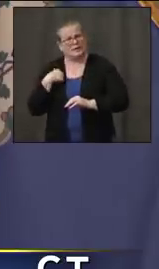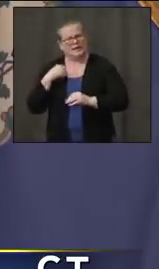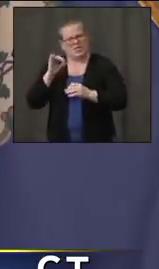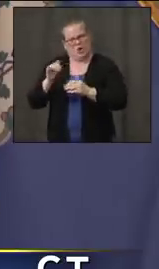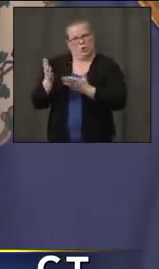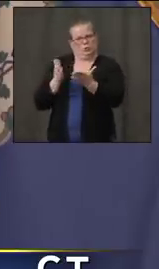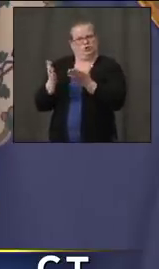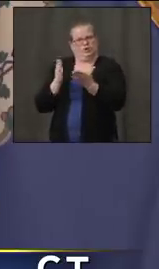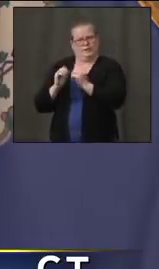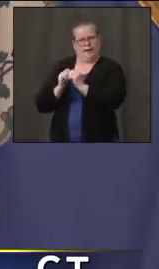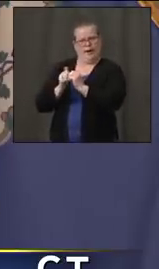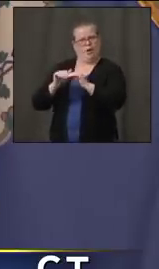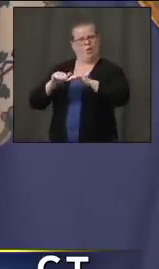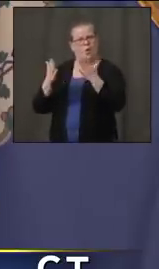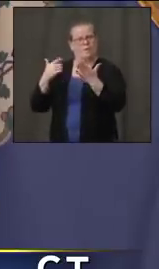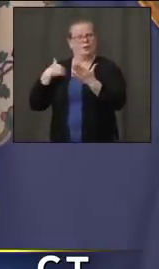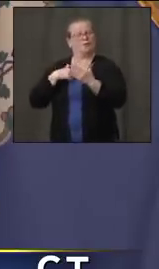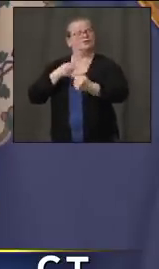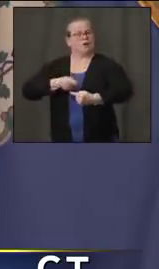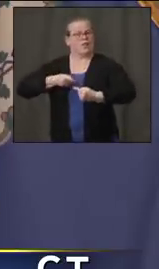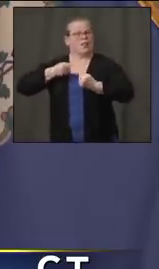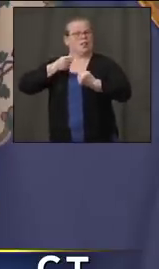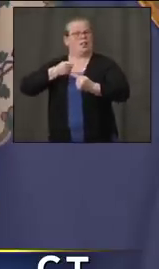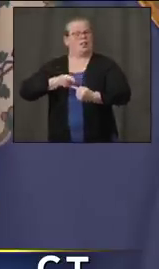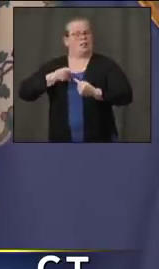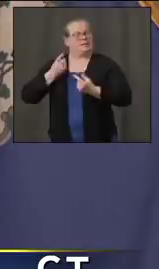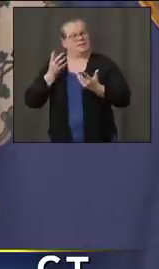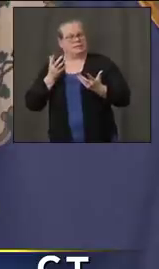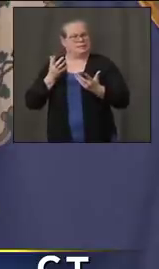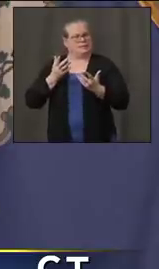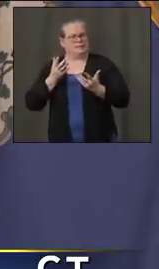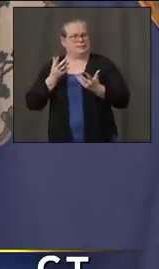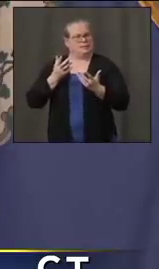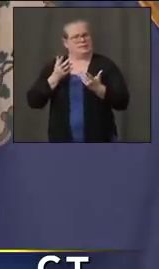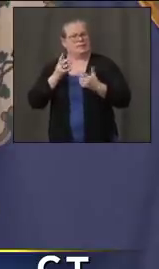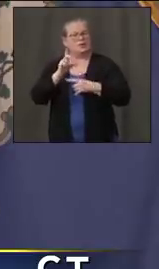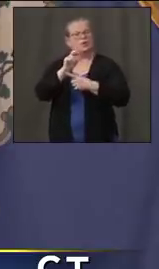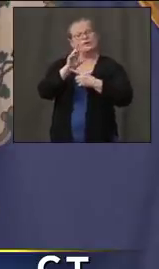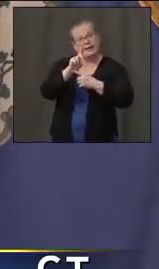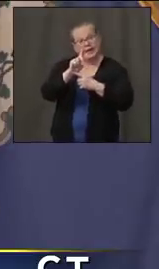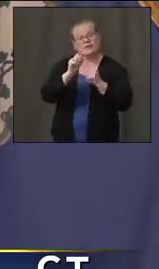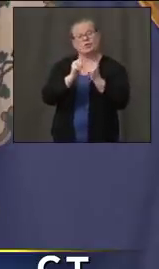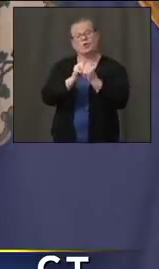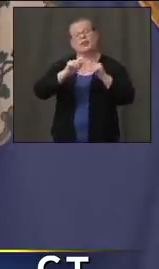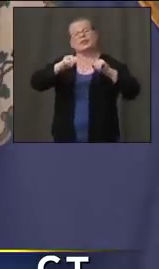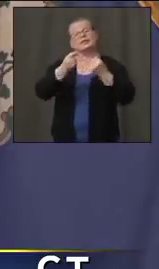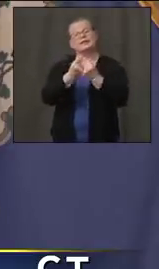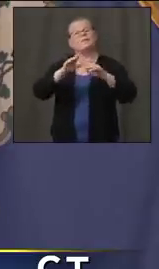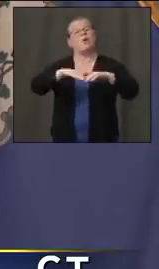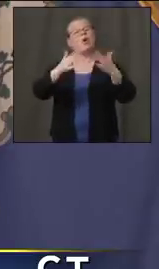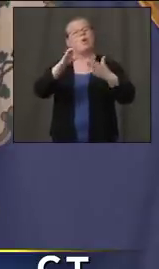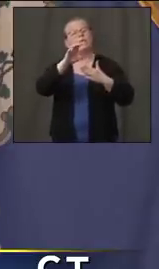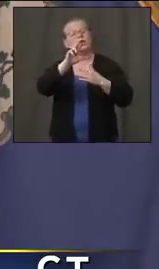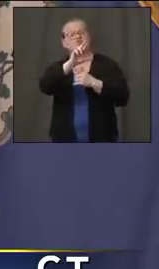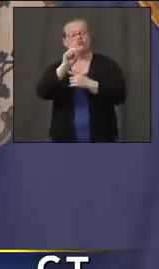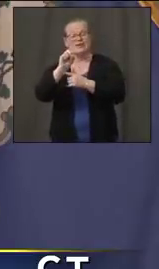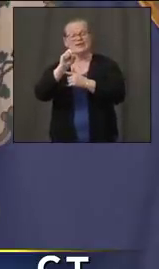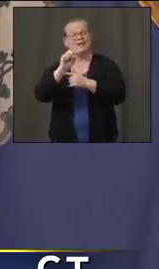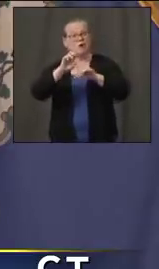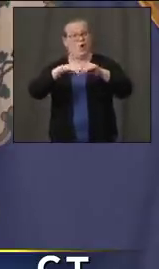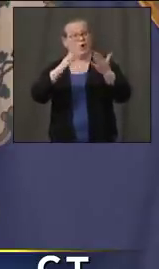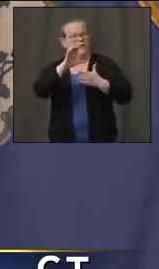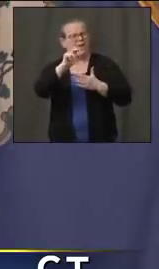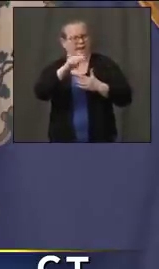struggled with this a little bit. And David and the Reopen Connecticut team, working with the associations, came up with some